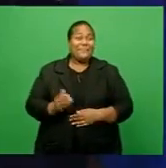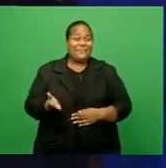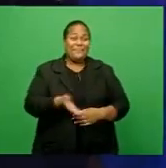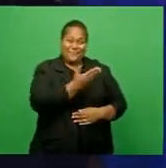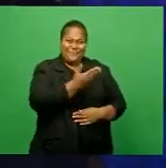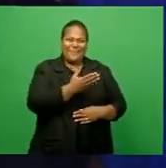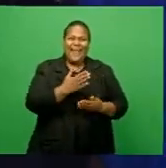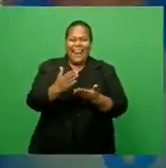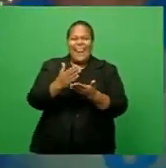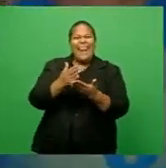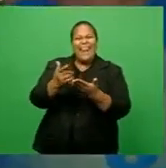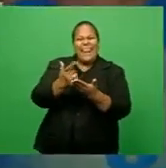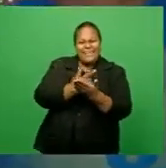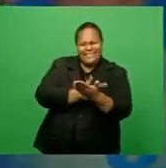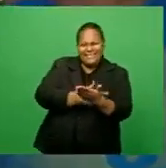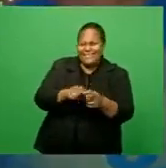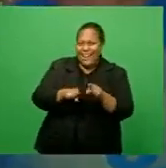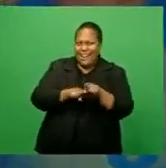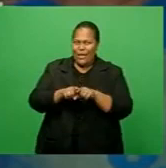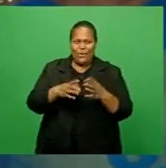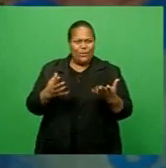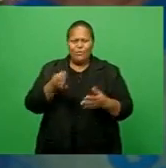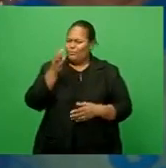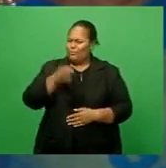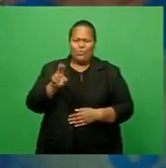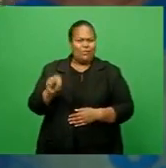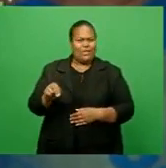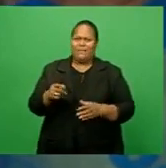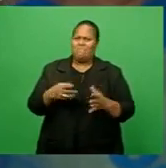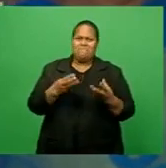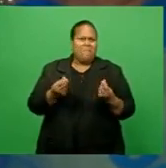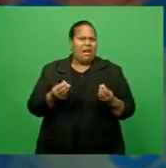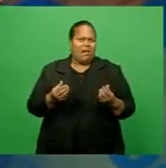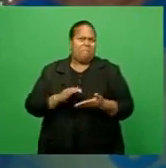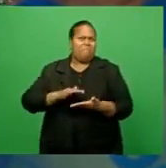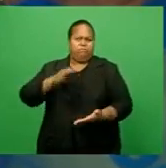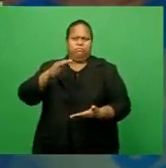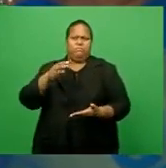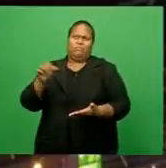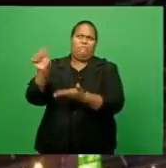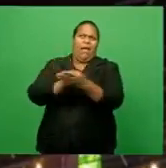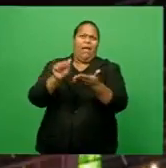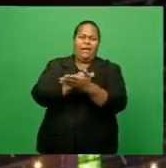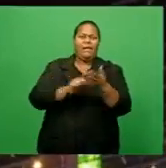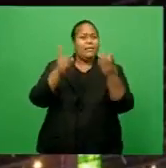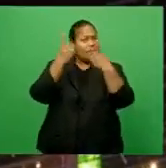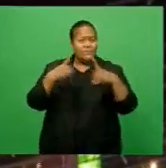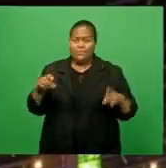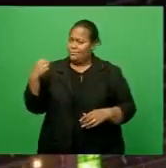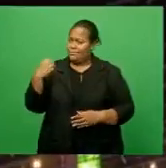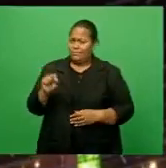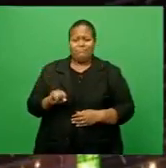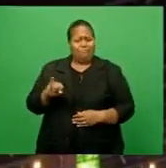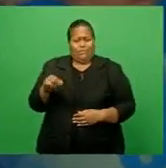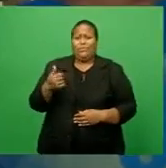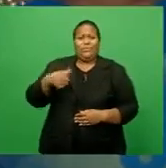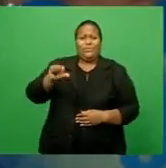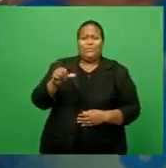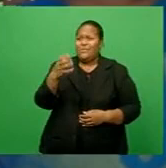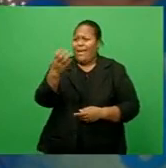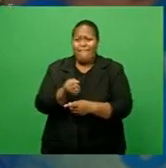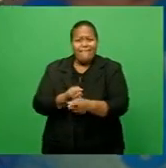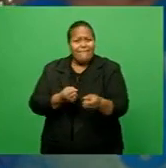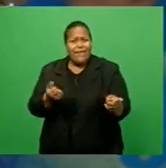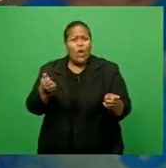lesson learned. You don't need a lot of money to make a lot of decorations. Just use what you have,